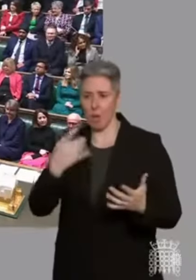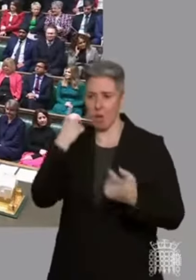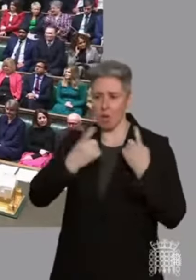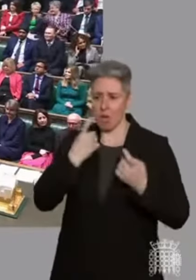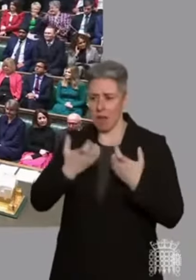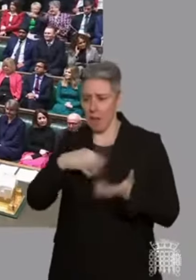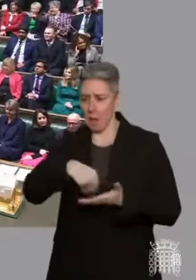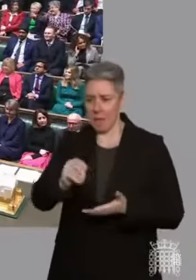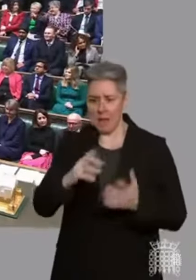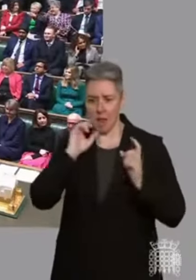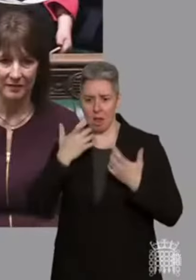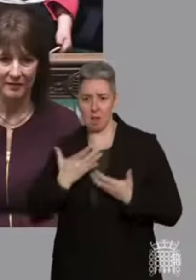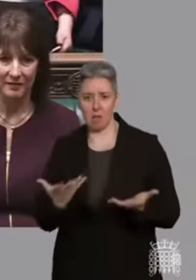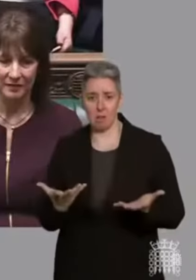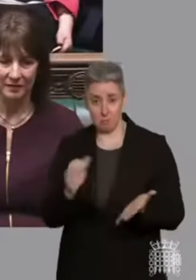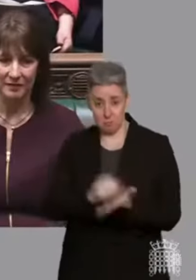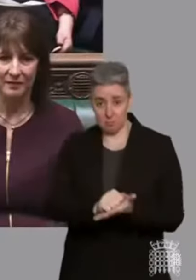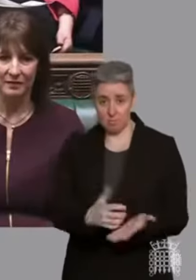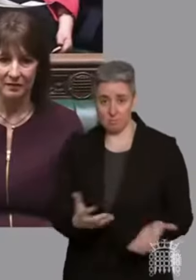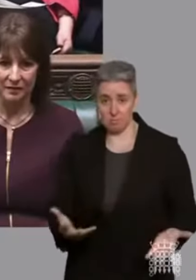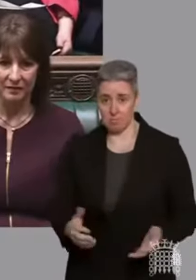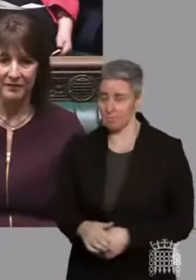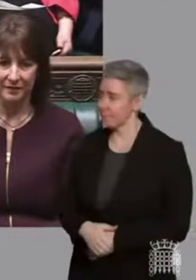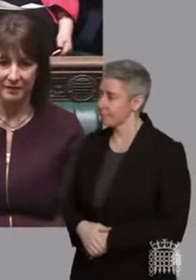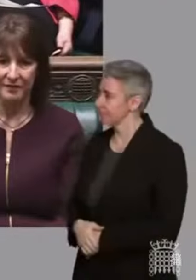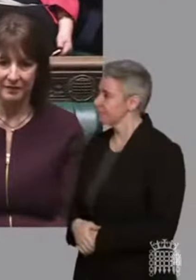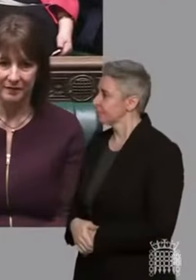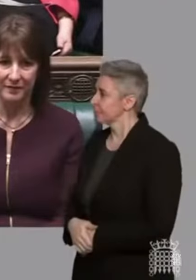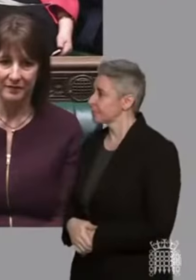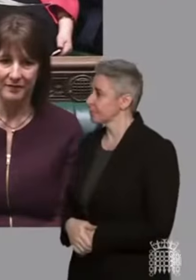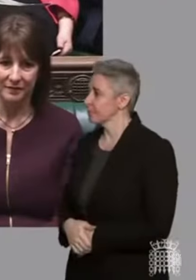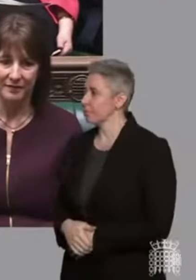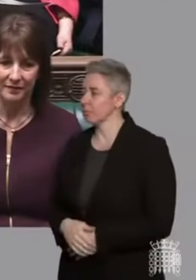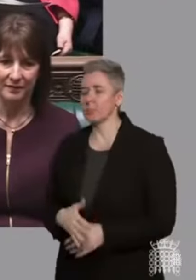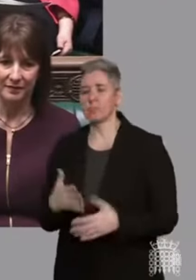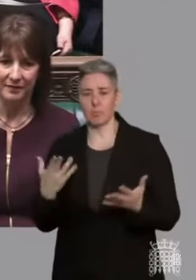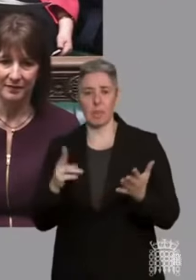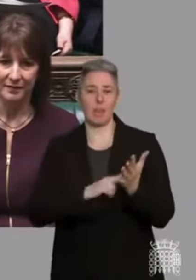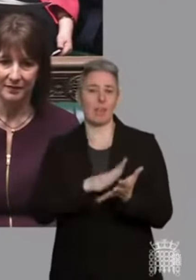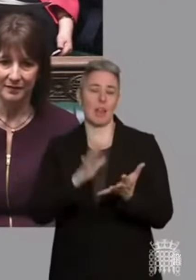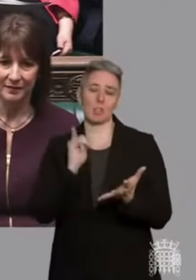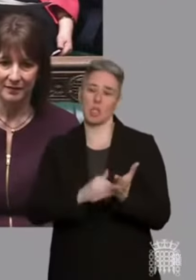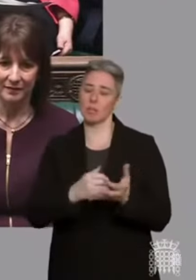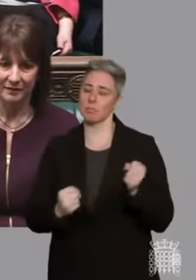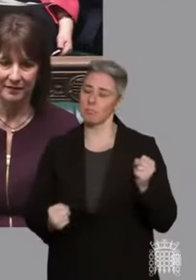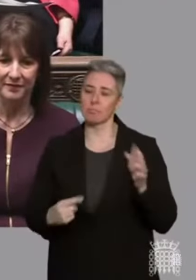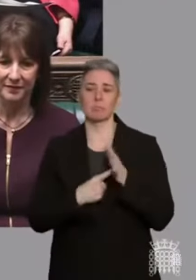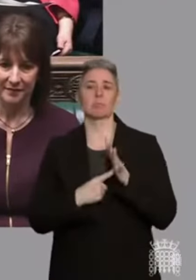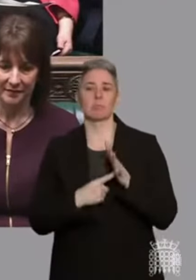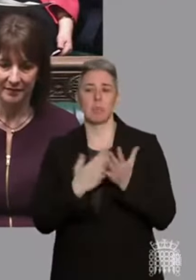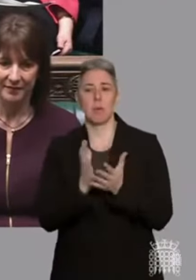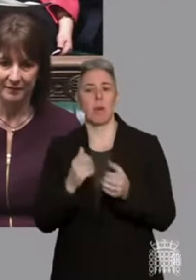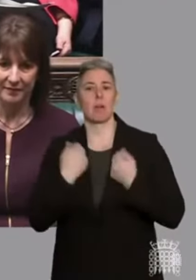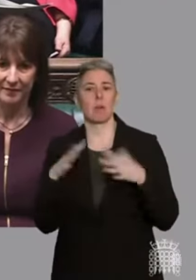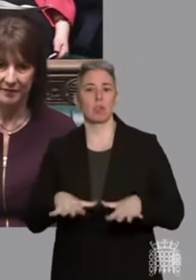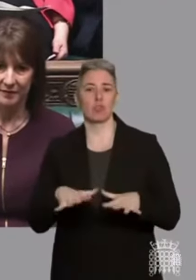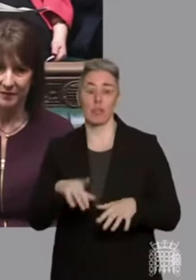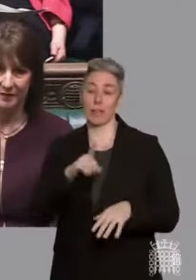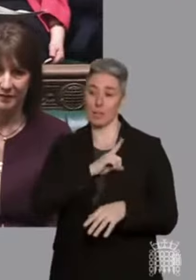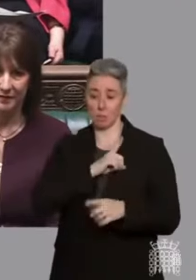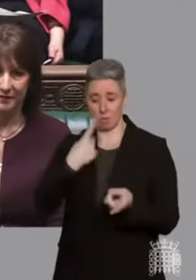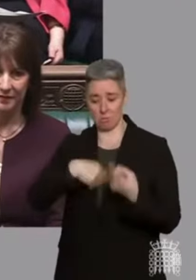Well, Mr. Speaker, the NHS is the lifeblood of our country, and that's why we invested £25 billion at the